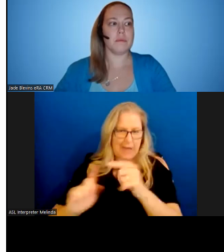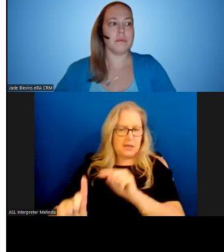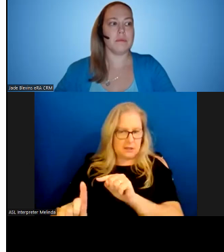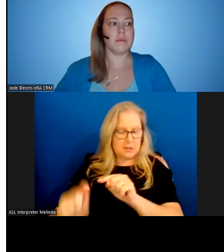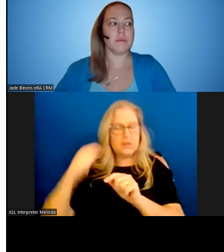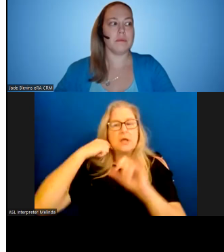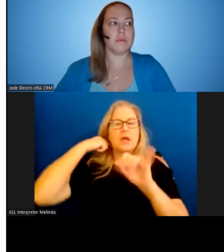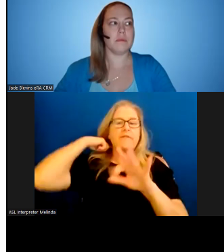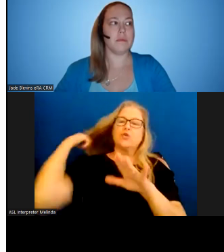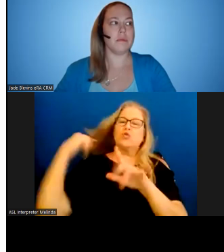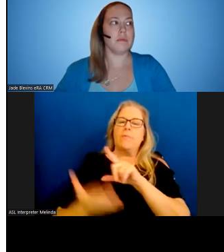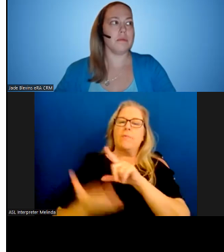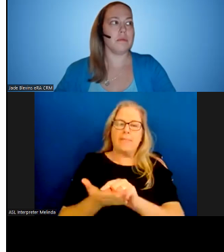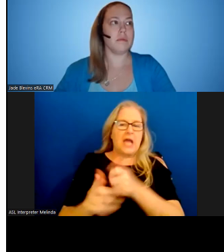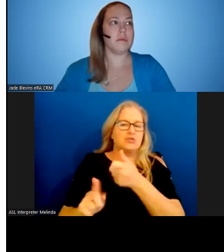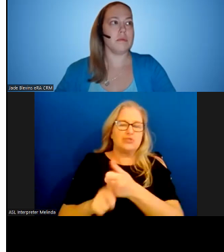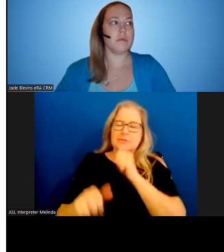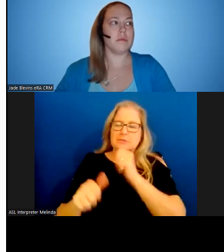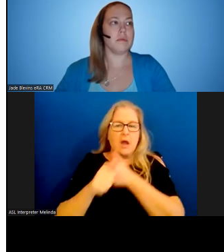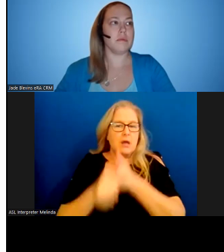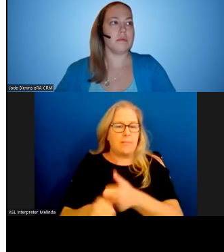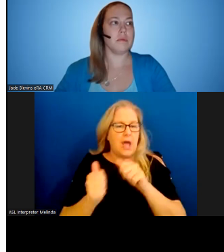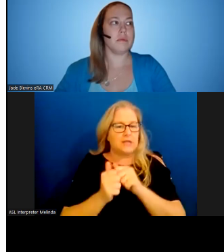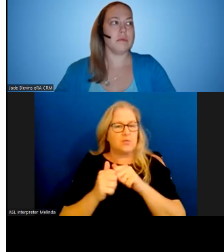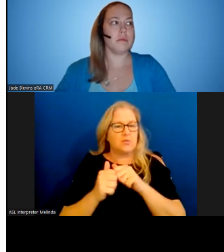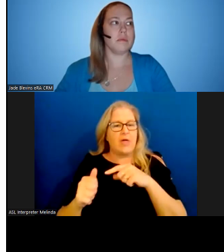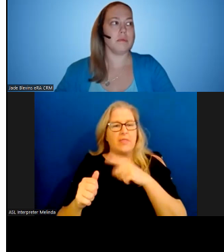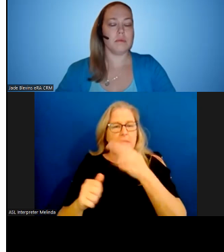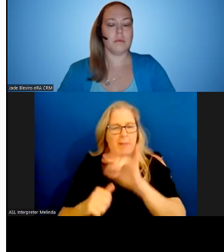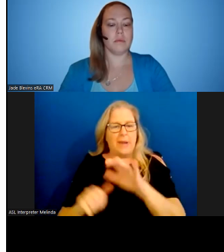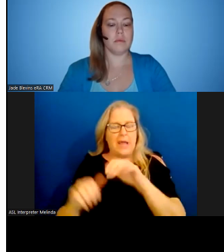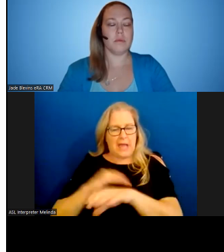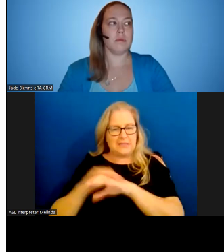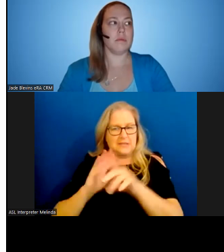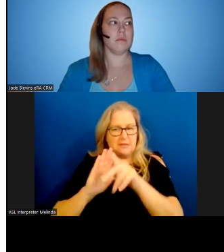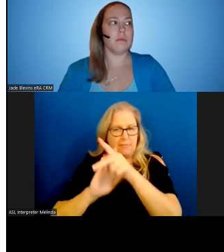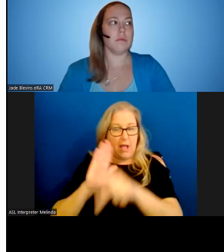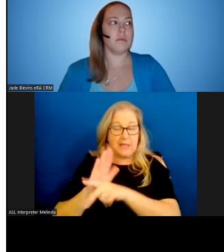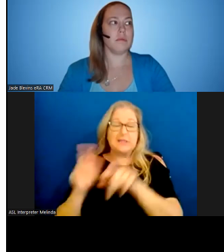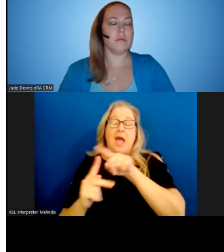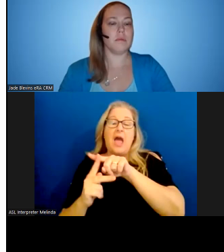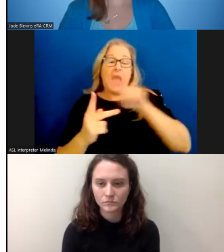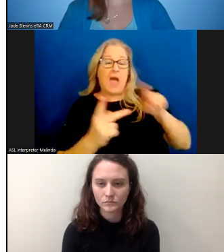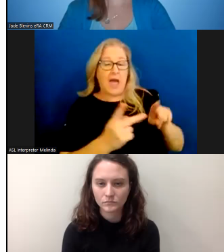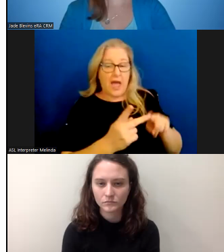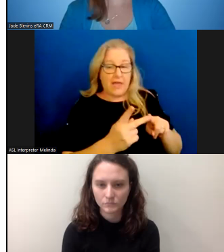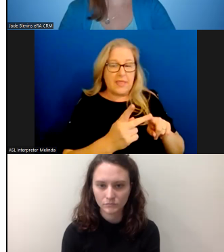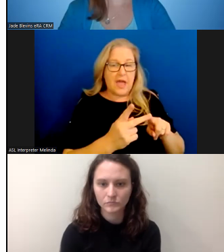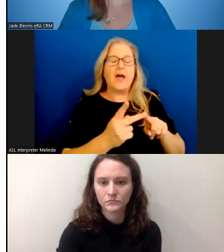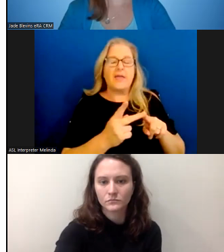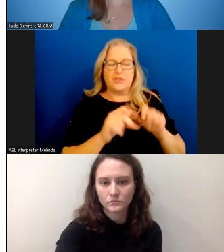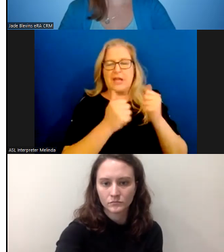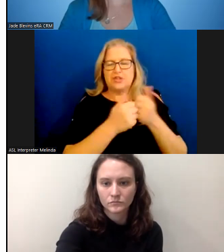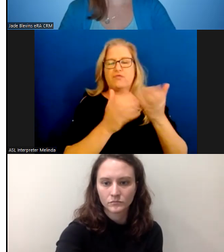if your publications are not in compliance with the public access policy. And then there's the agency requested